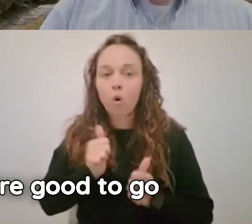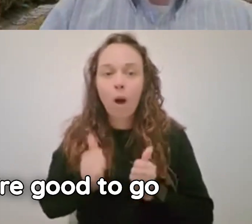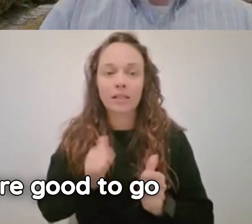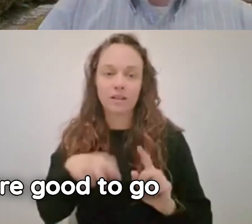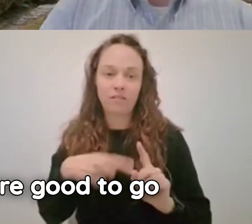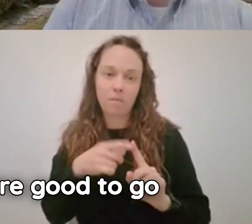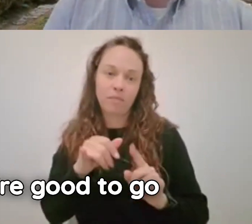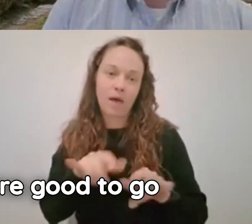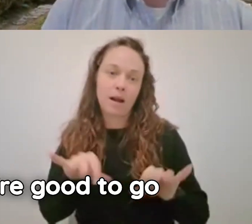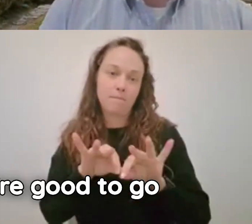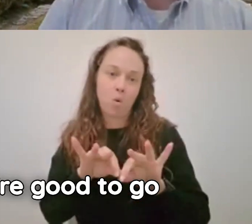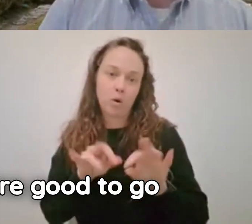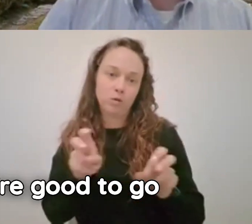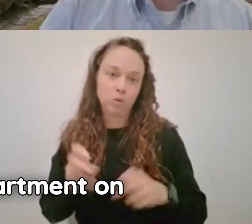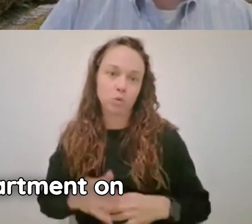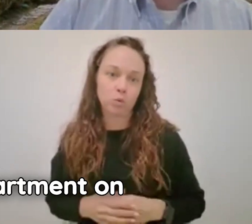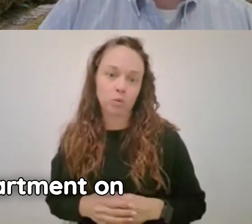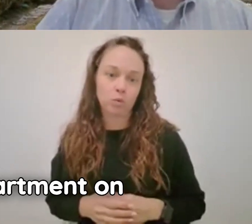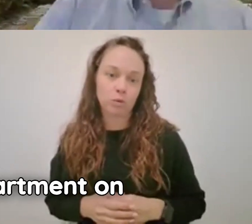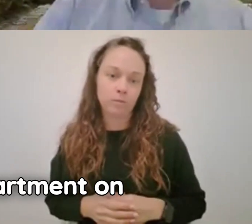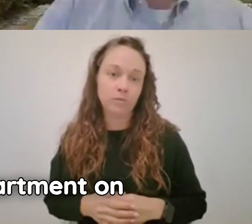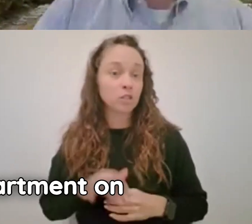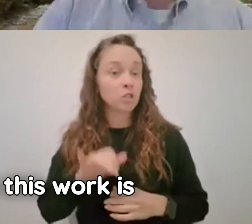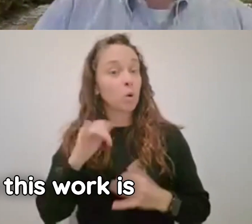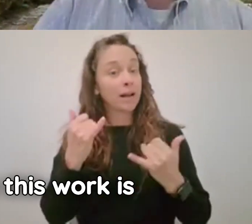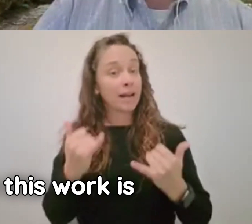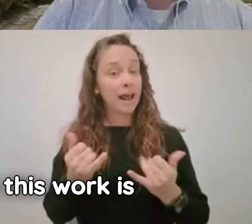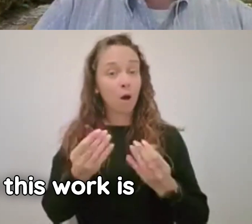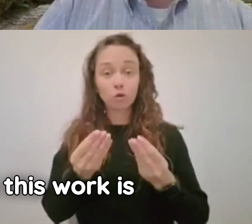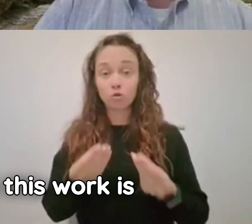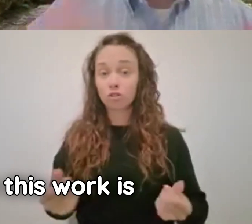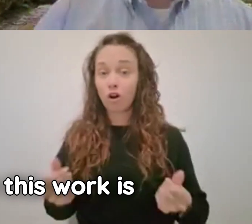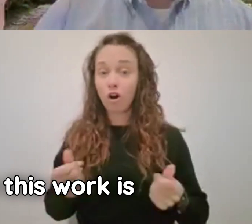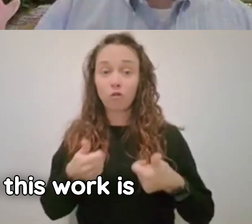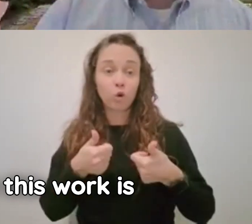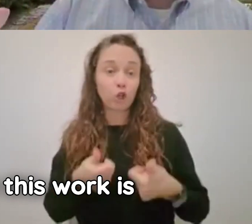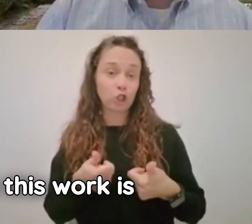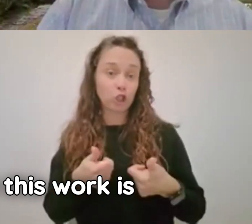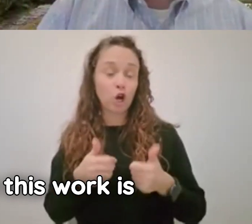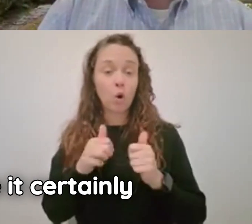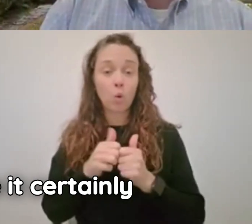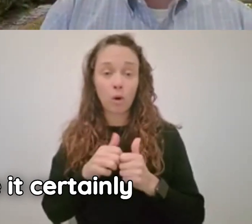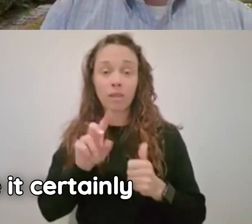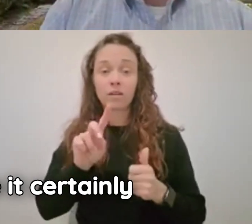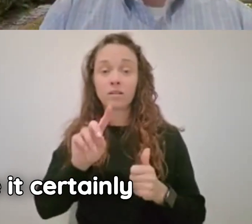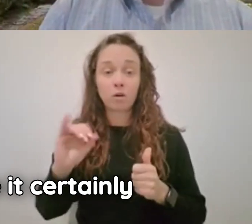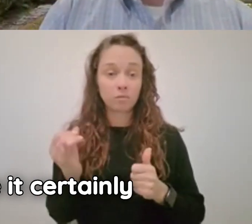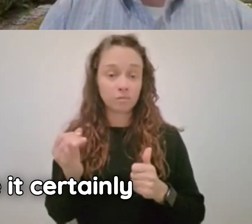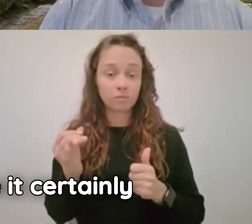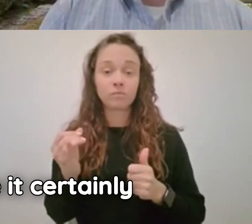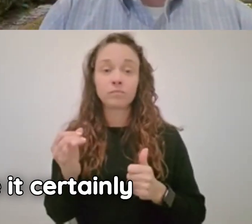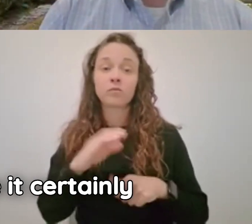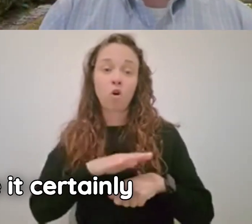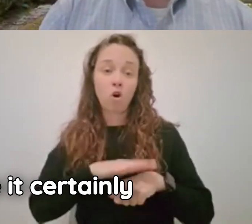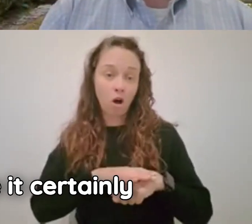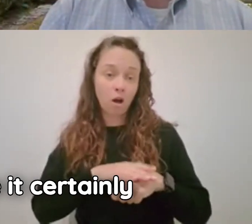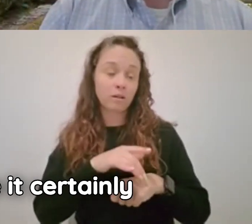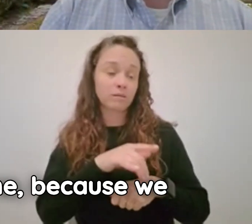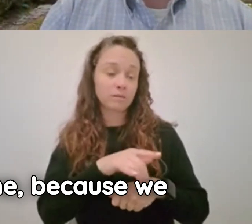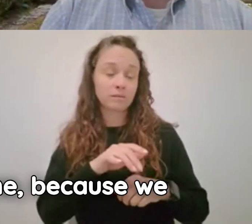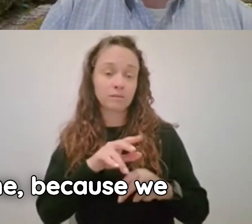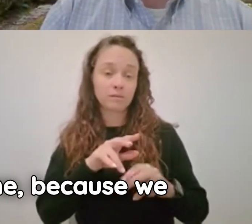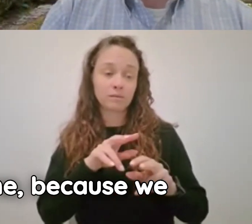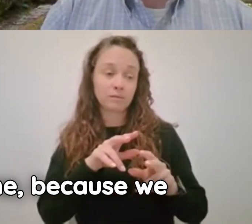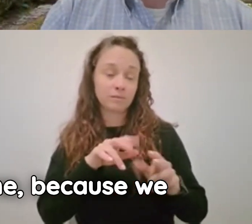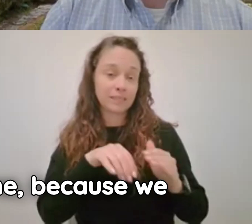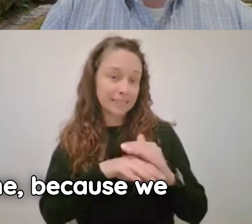that is now resolved. We're good to go with the Justice Department on accessibility. Not that this work is done, but it's because it certainly